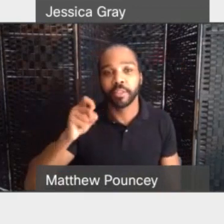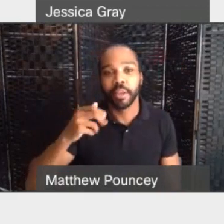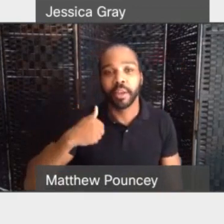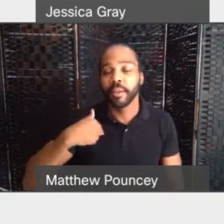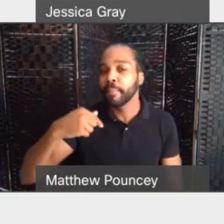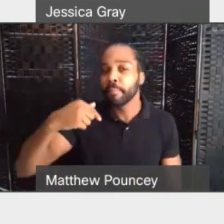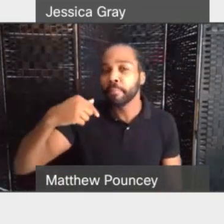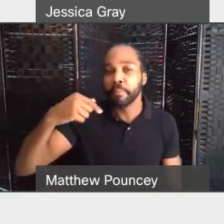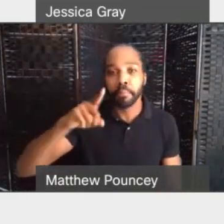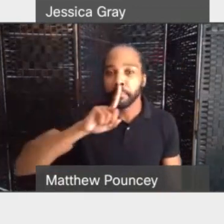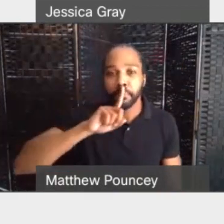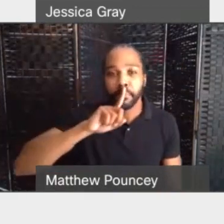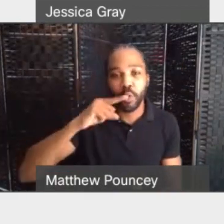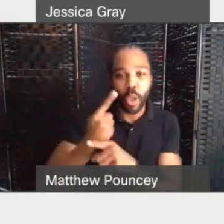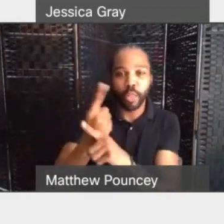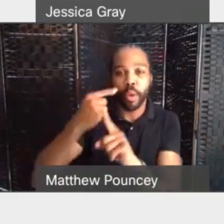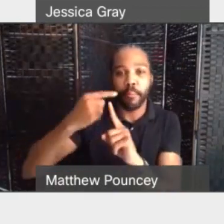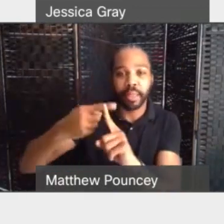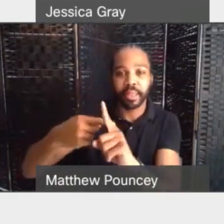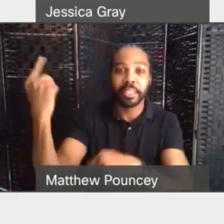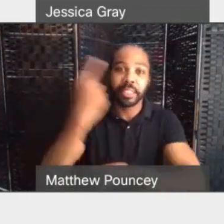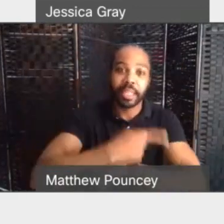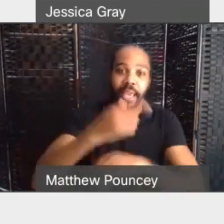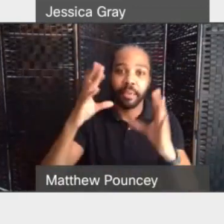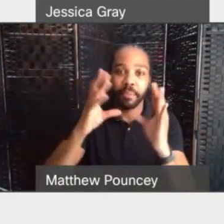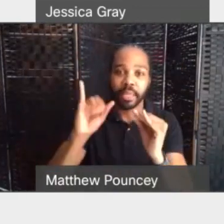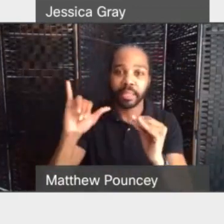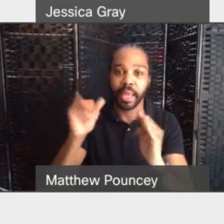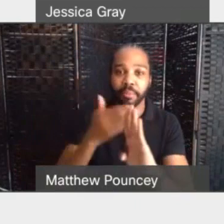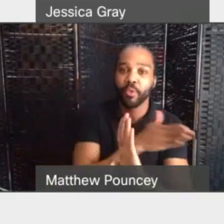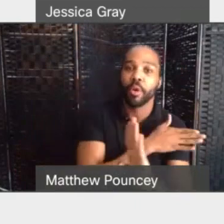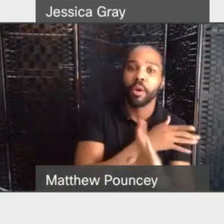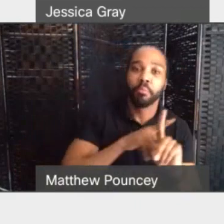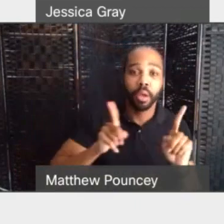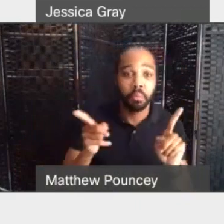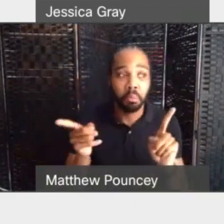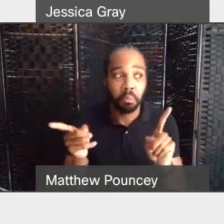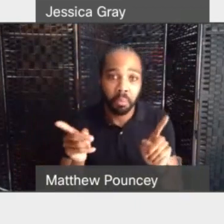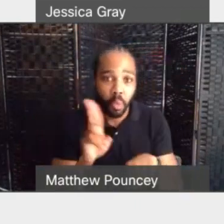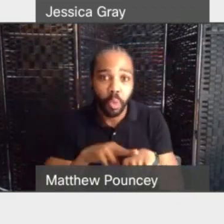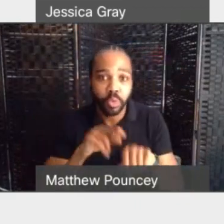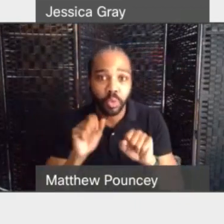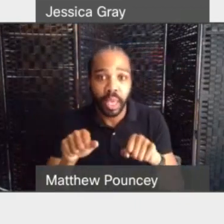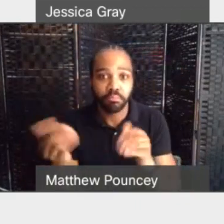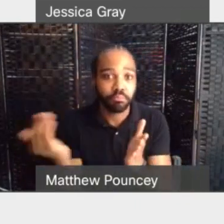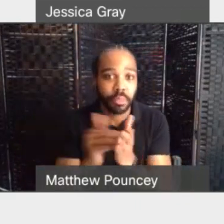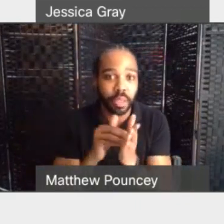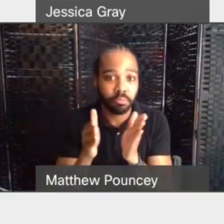regular monthly day meetings as there had been previously, but of course they can be resumed. So I agree